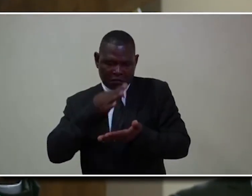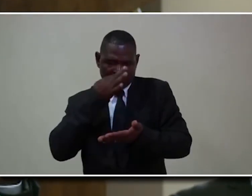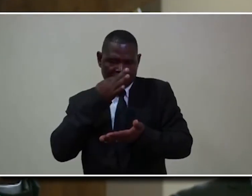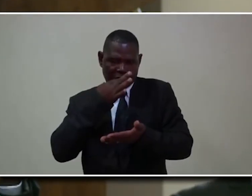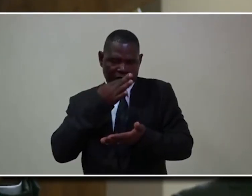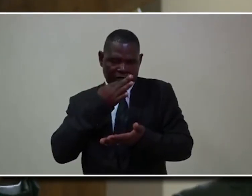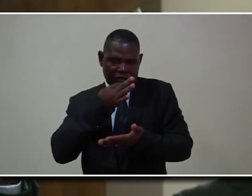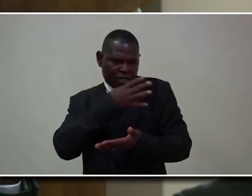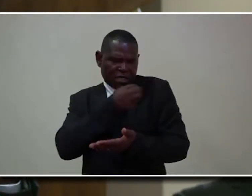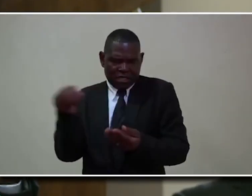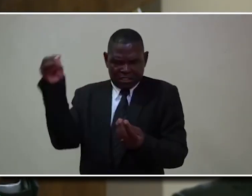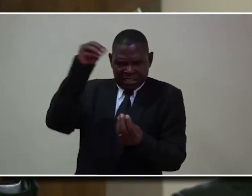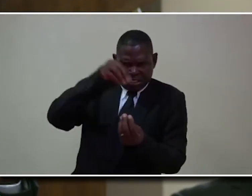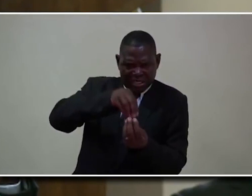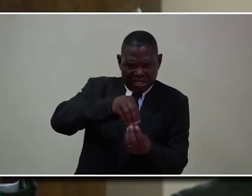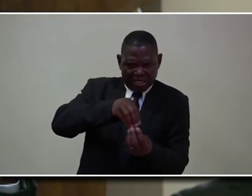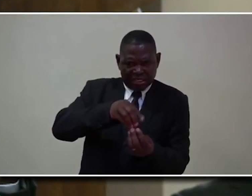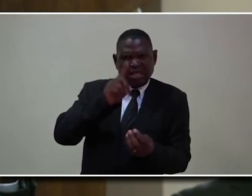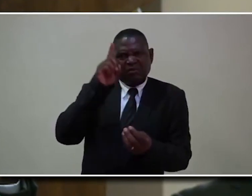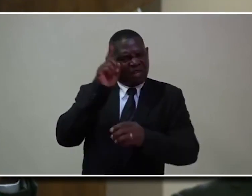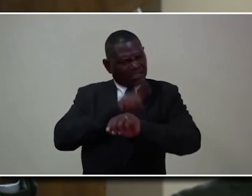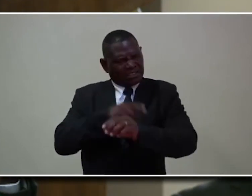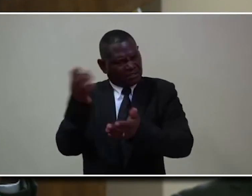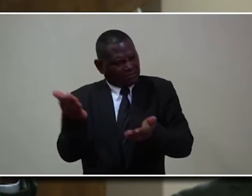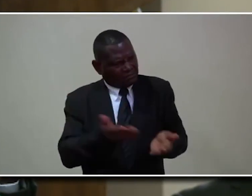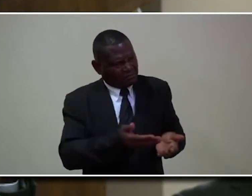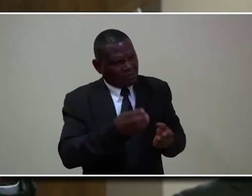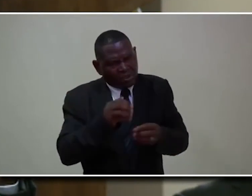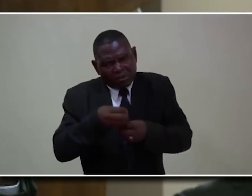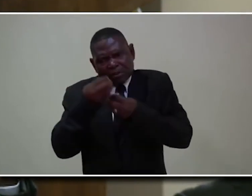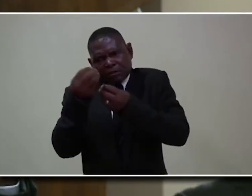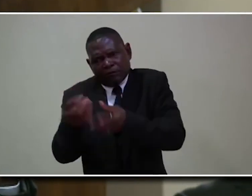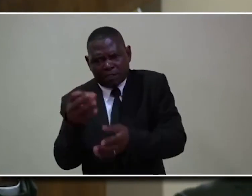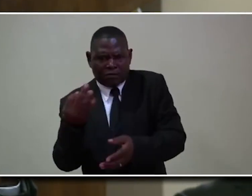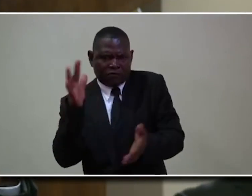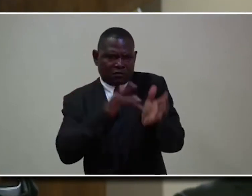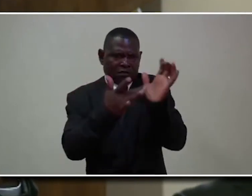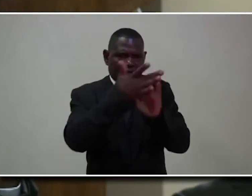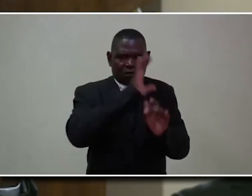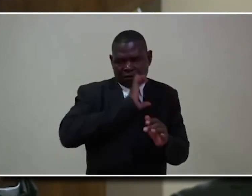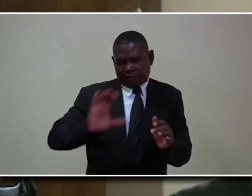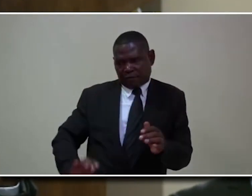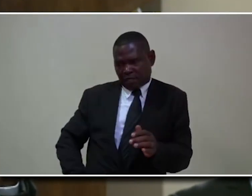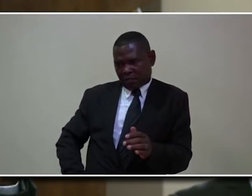And lay thereupon the once brought eternally valid sacrifice of Jesus